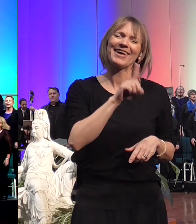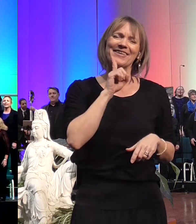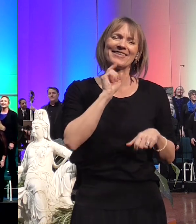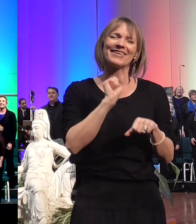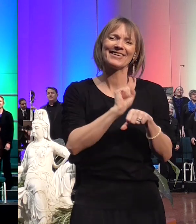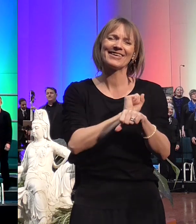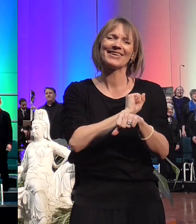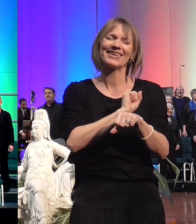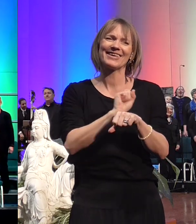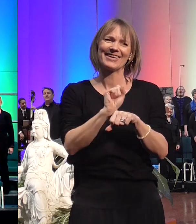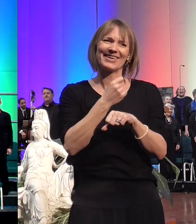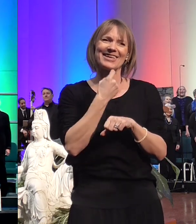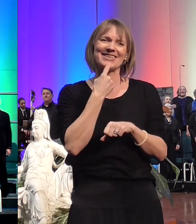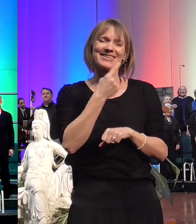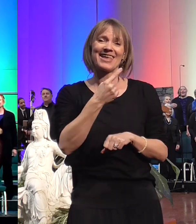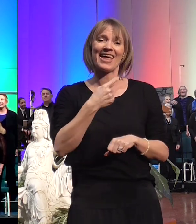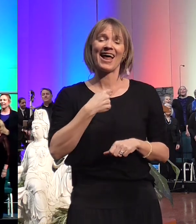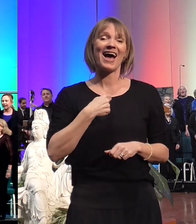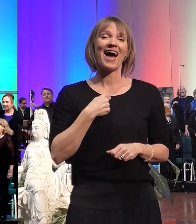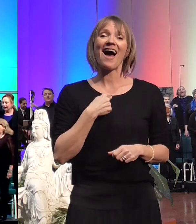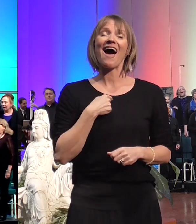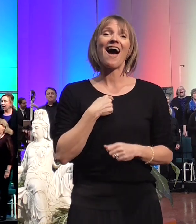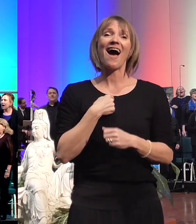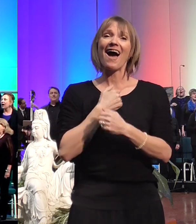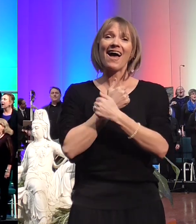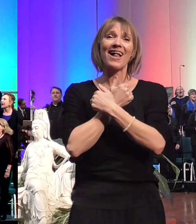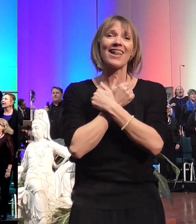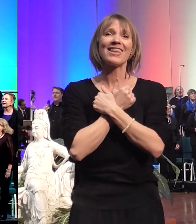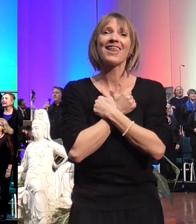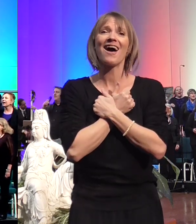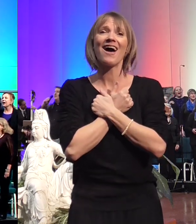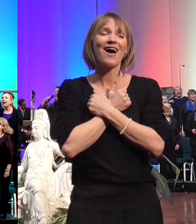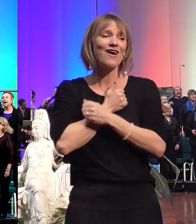They're really saying,